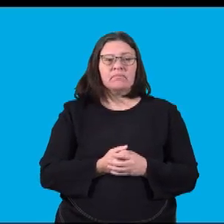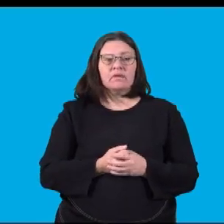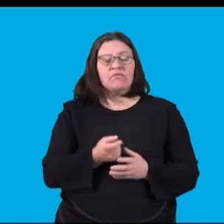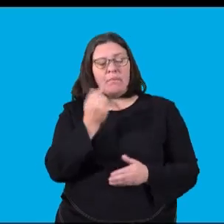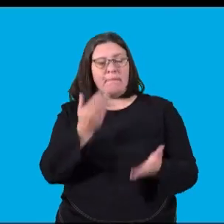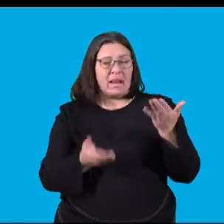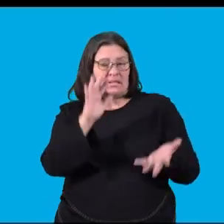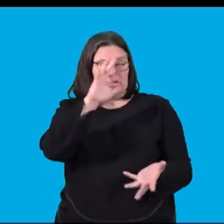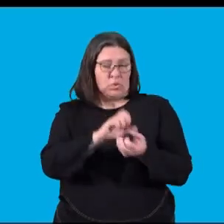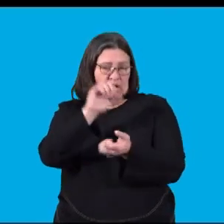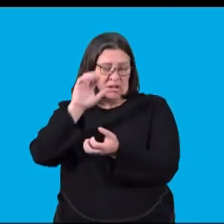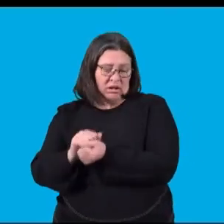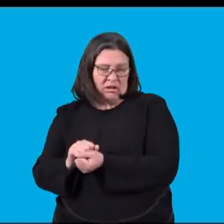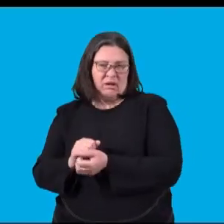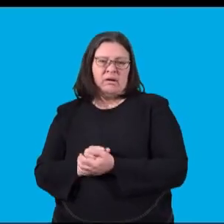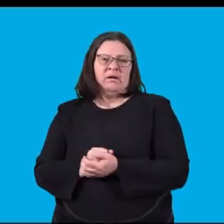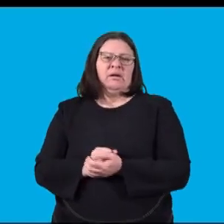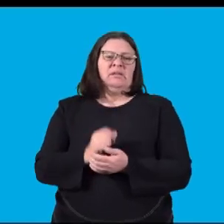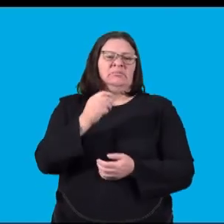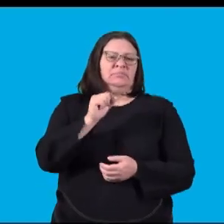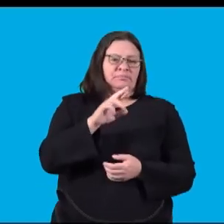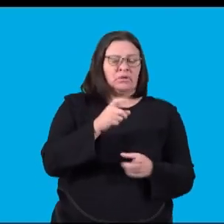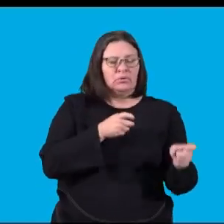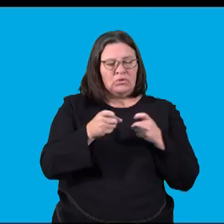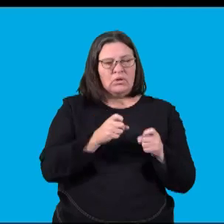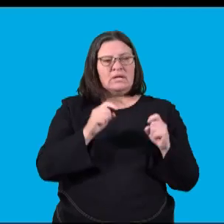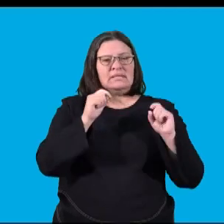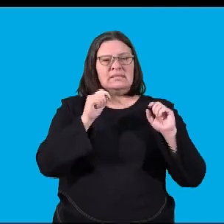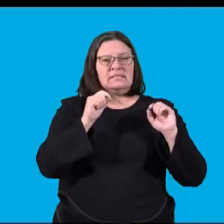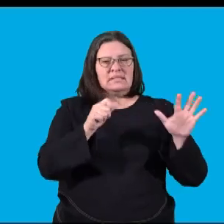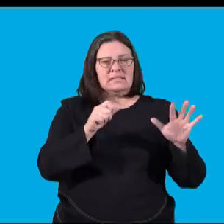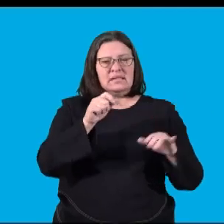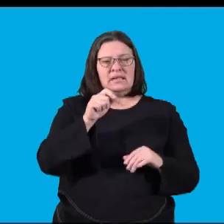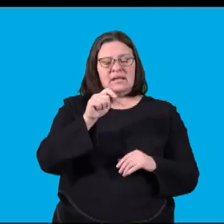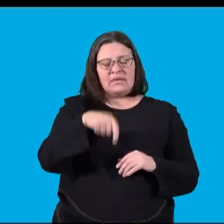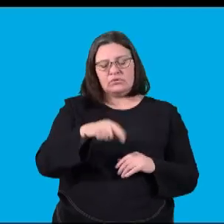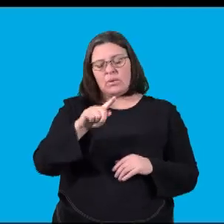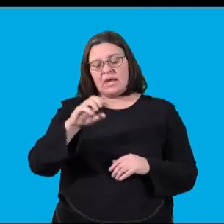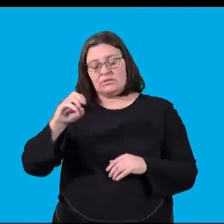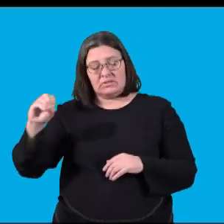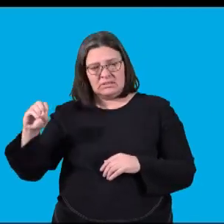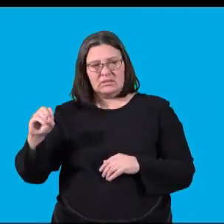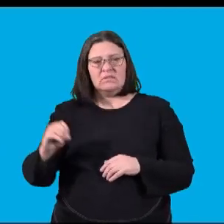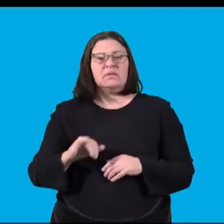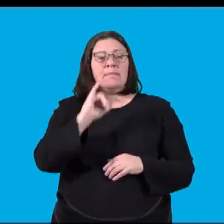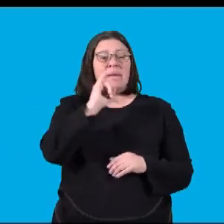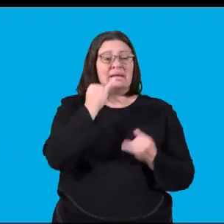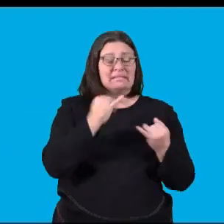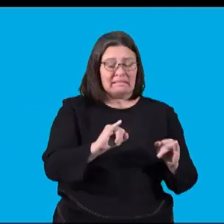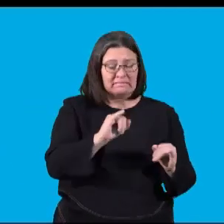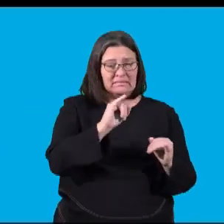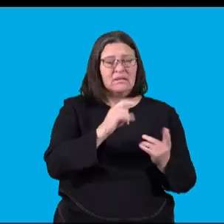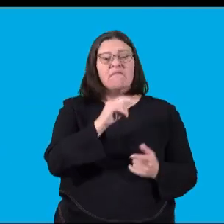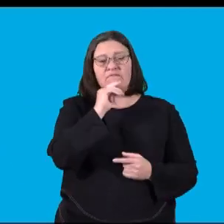the balances and totals, we are given debtors control of 16,100 and we have bad debts of